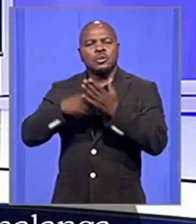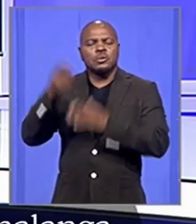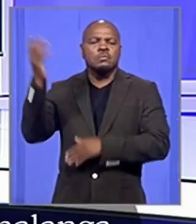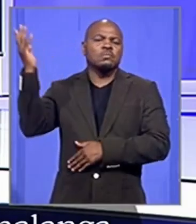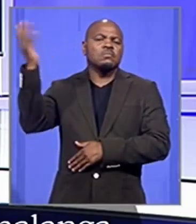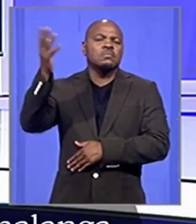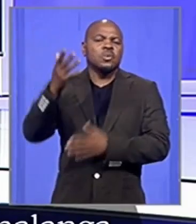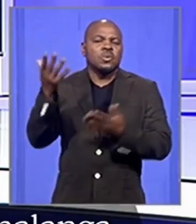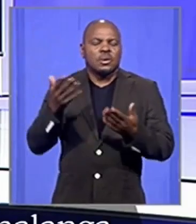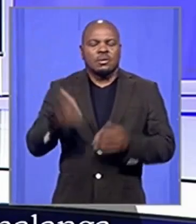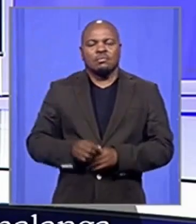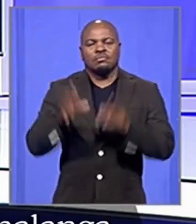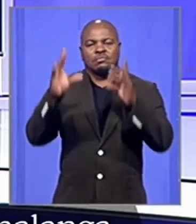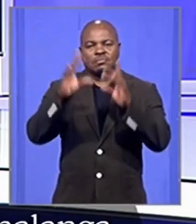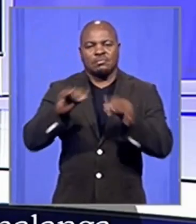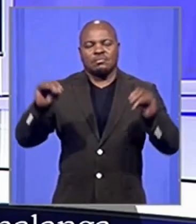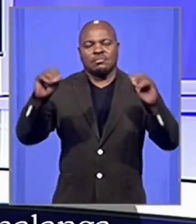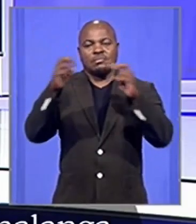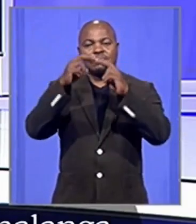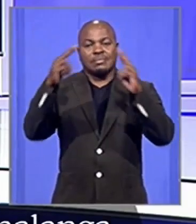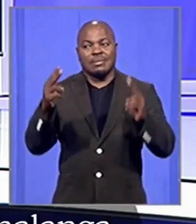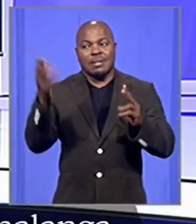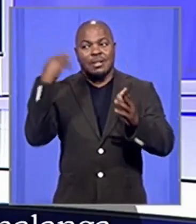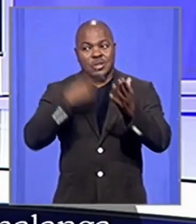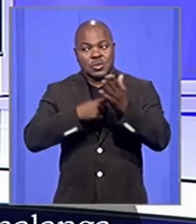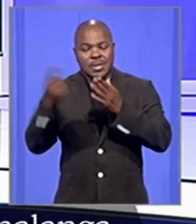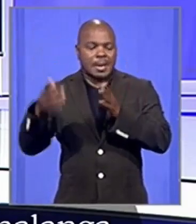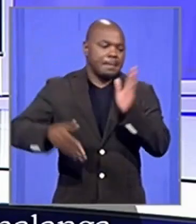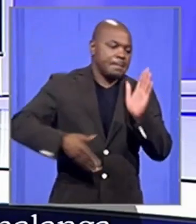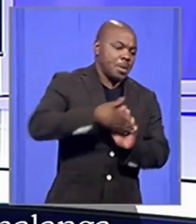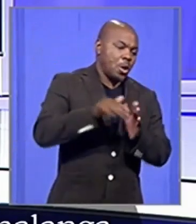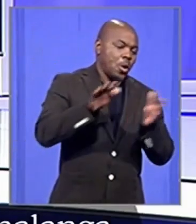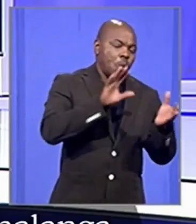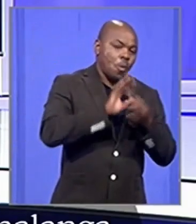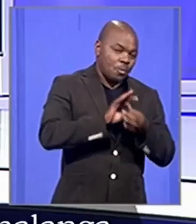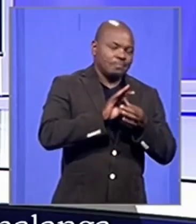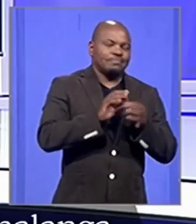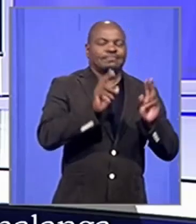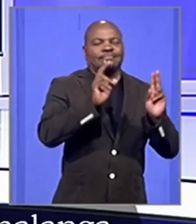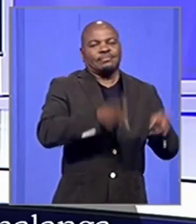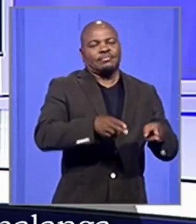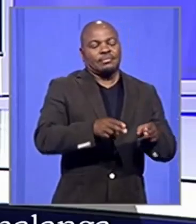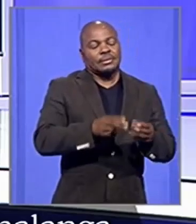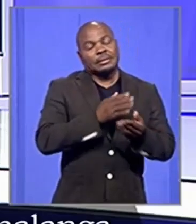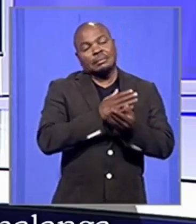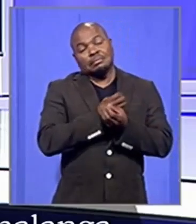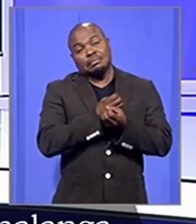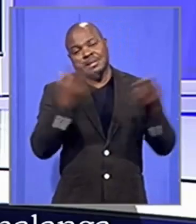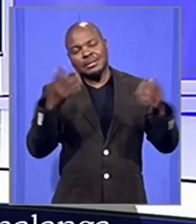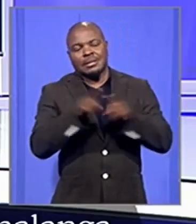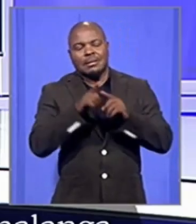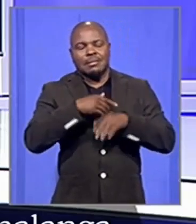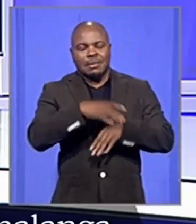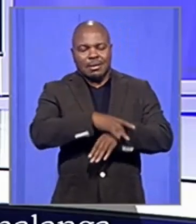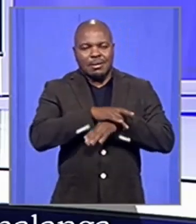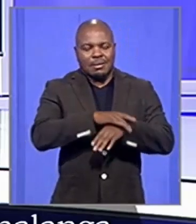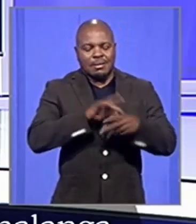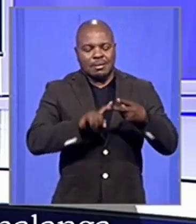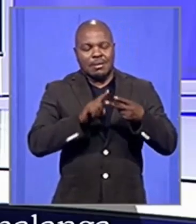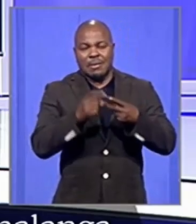dikgetho lepatlelong la Moses Mabhida bekeng ya go feta. Bontši bo hweditše dikgobalo fao ba bane bao ba go betšego